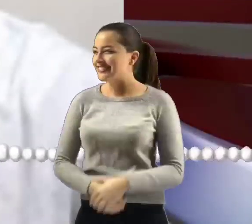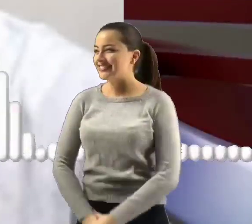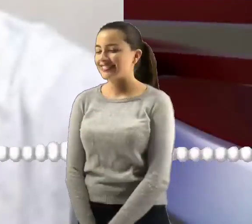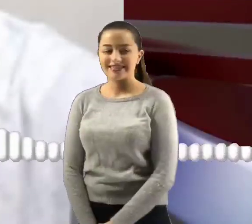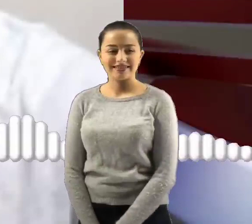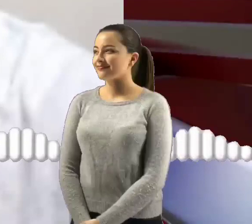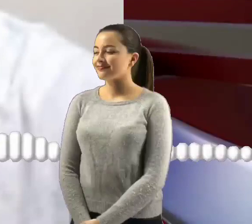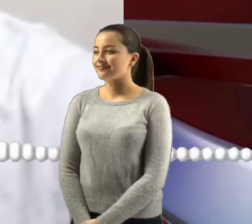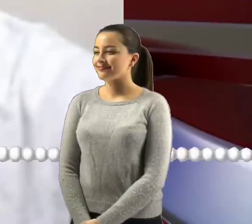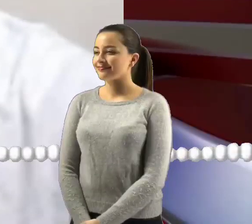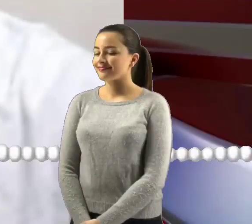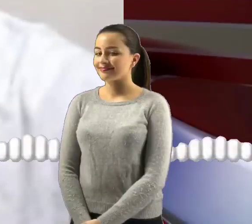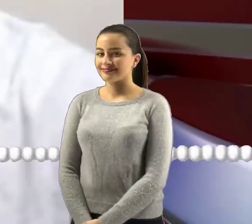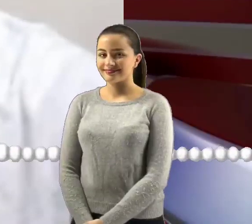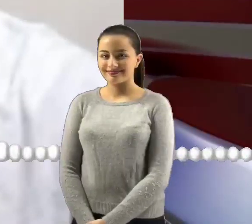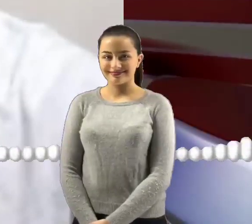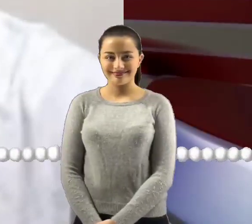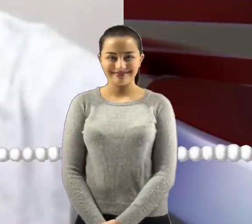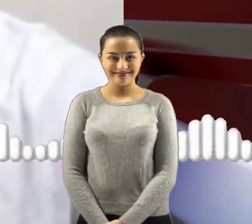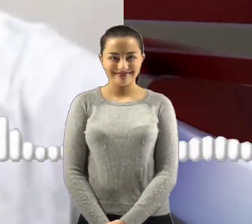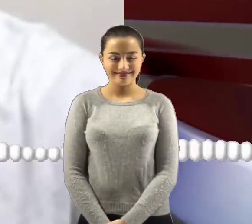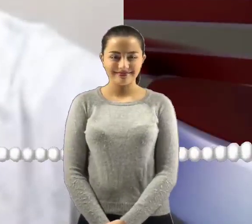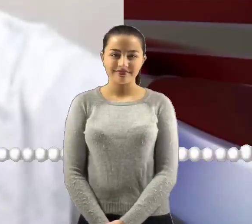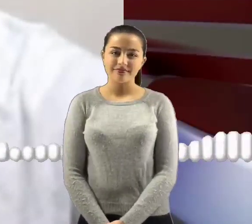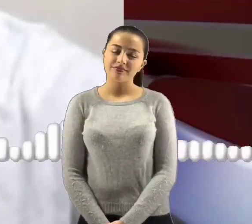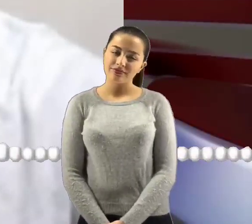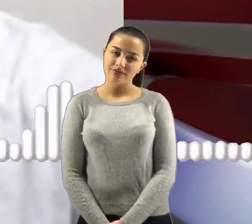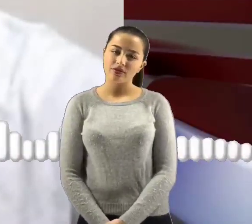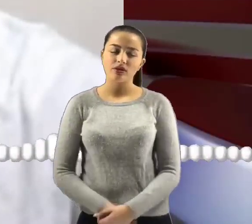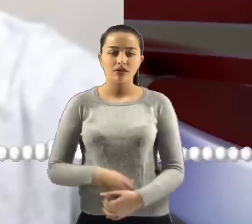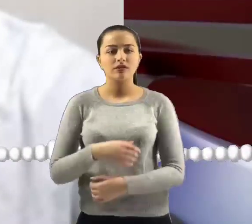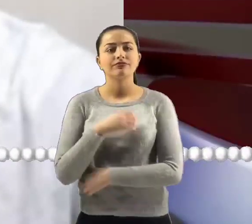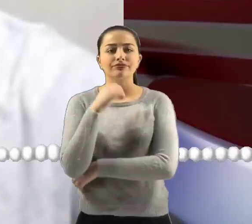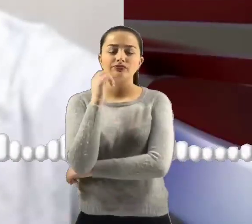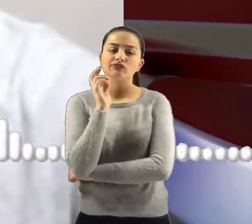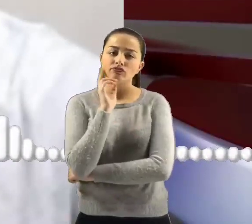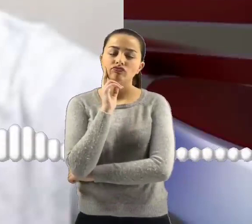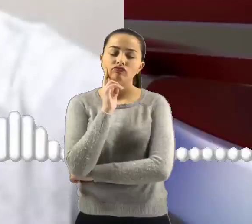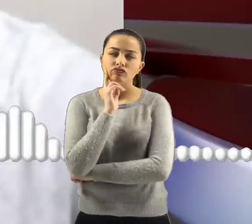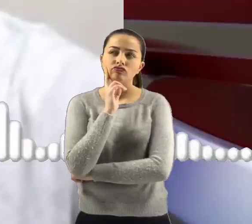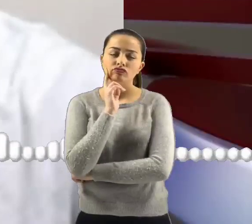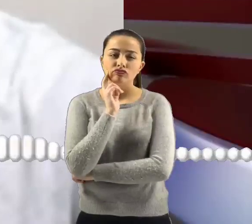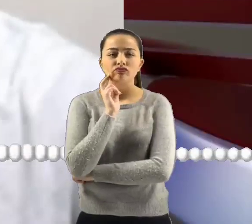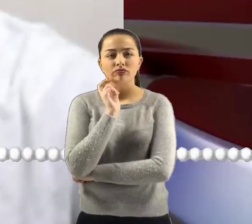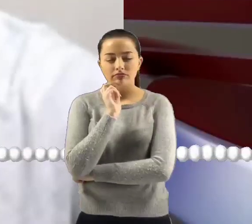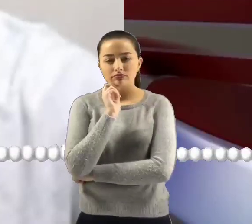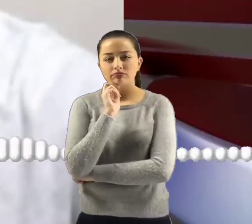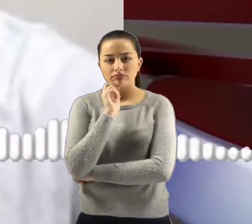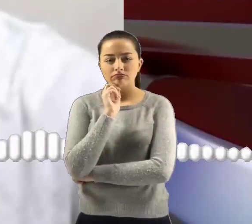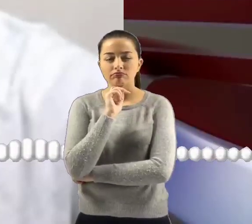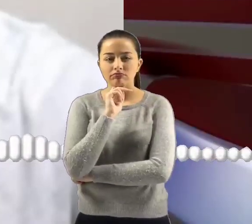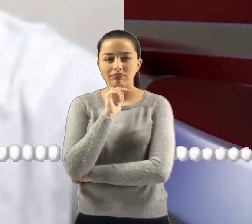channel where you get the latest legit news, information, updates, trends, happenings,